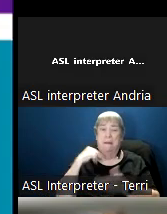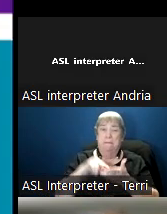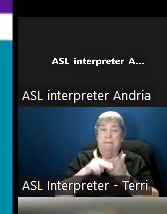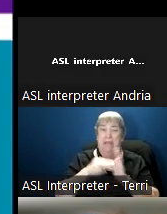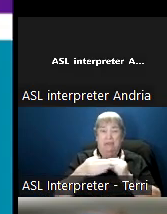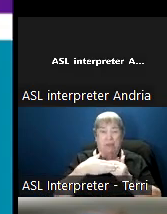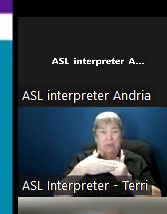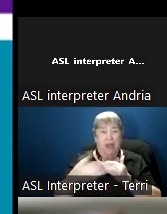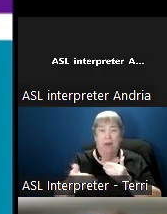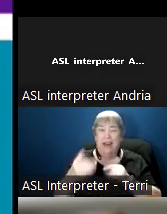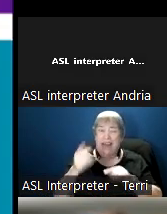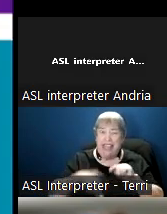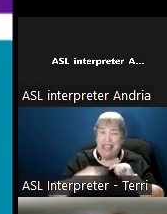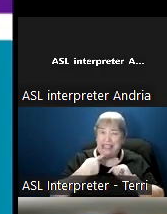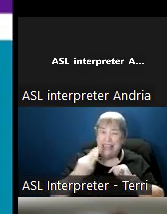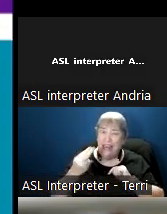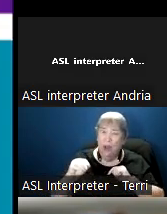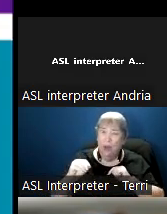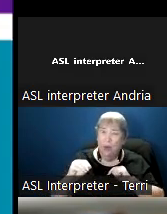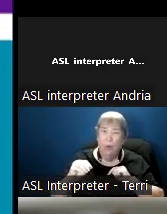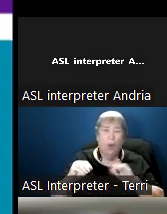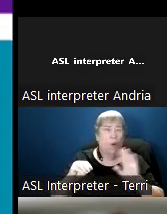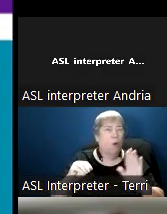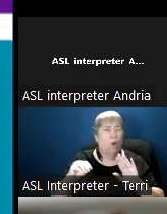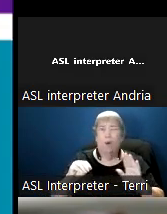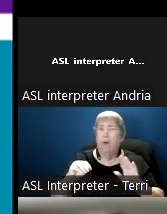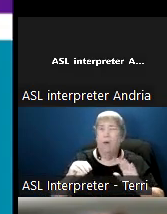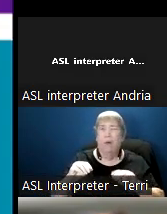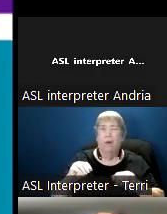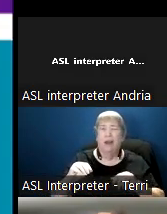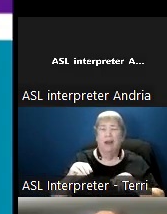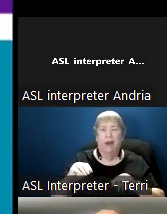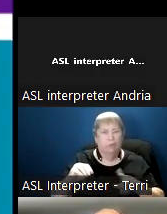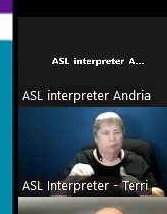they absolutely do. All excellent answers. You got a group of real